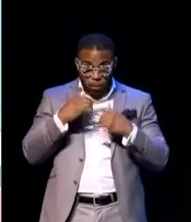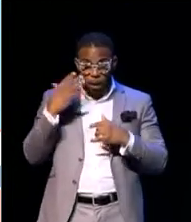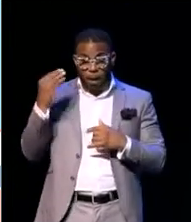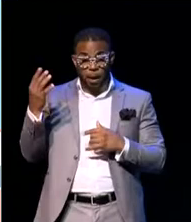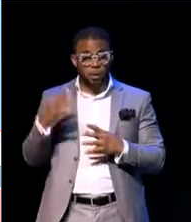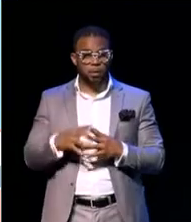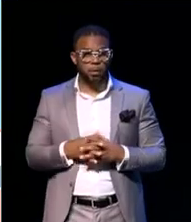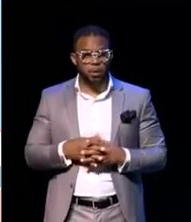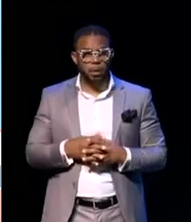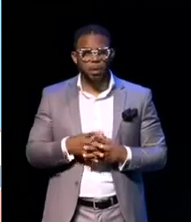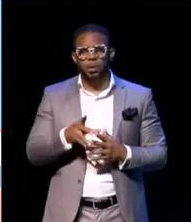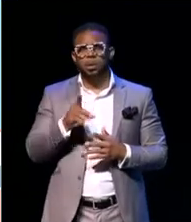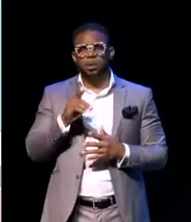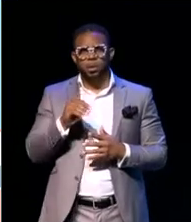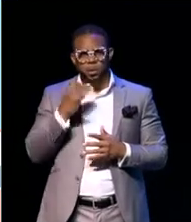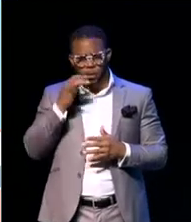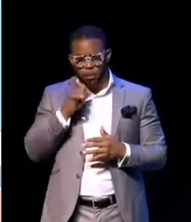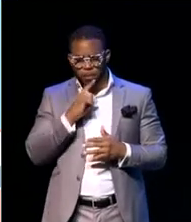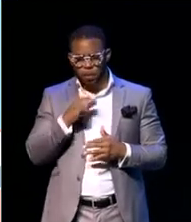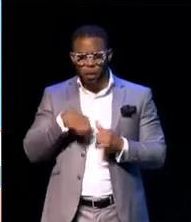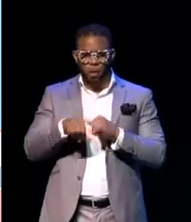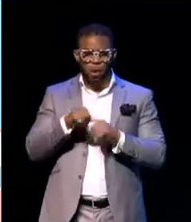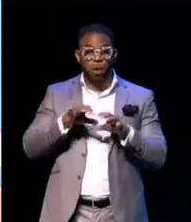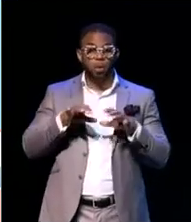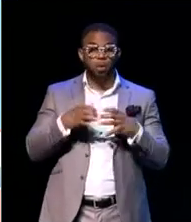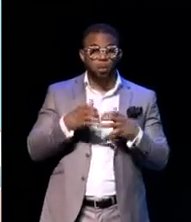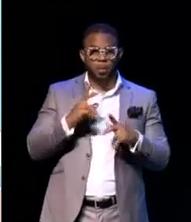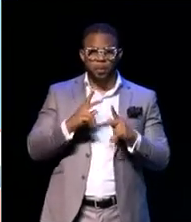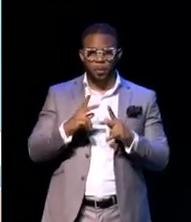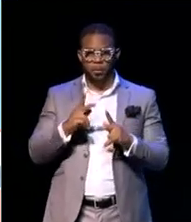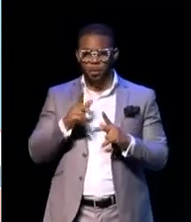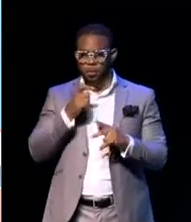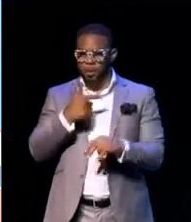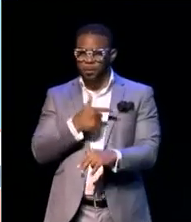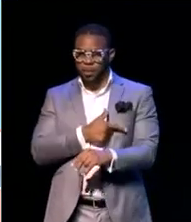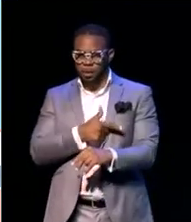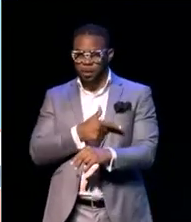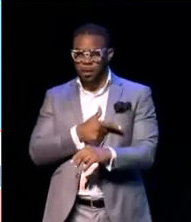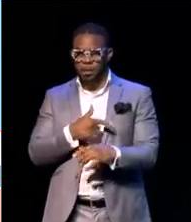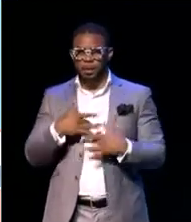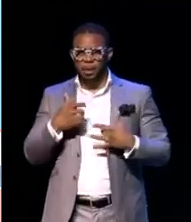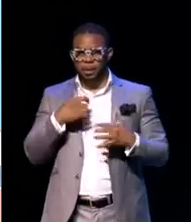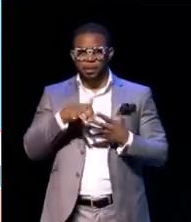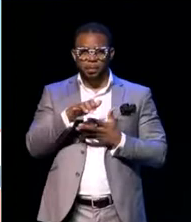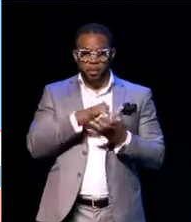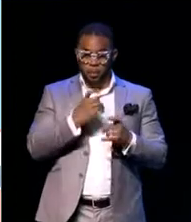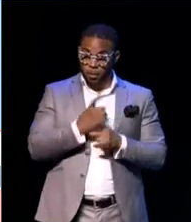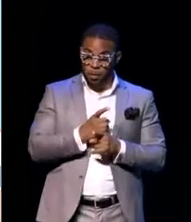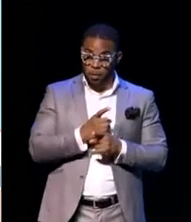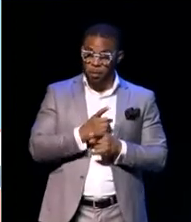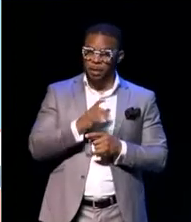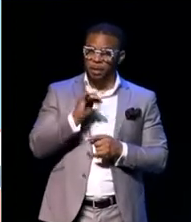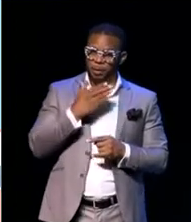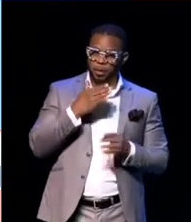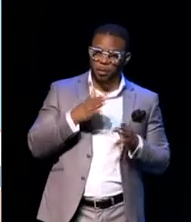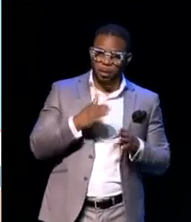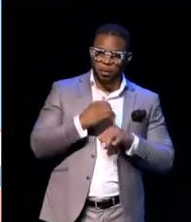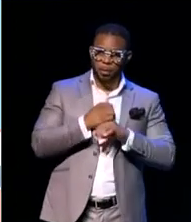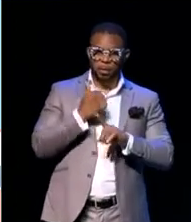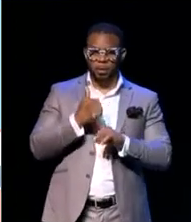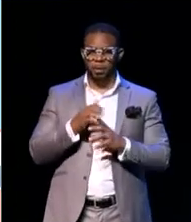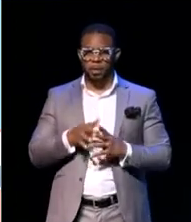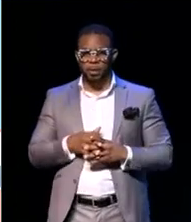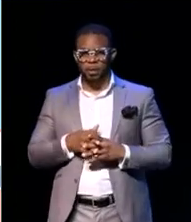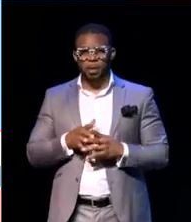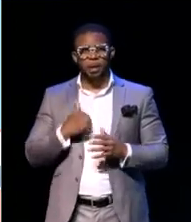you're outdoors, you do if you're going to be around a group of people whose vaccination status is mixed, right? So that's the best way to protect